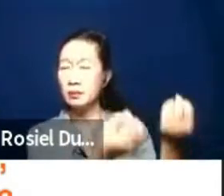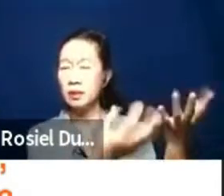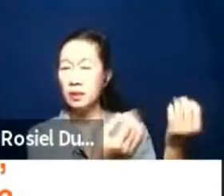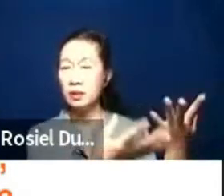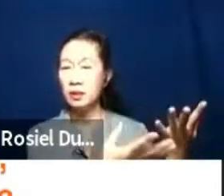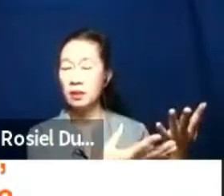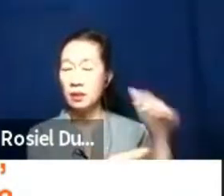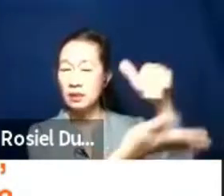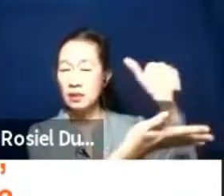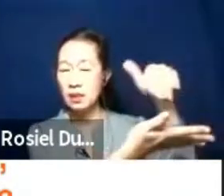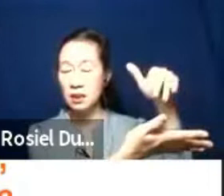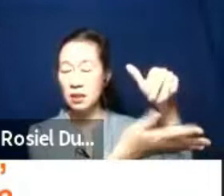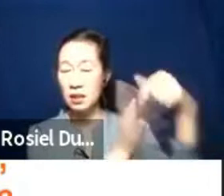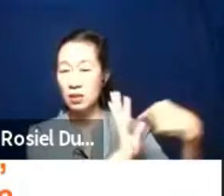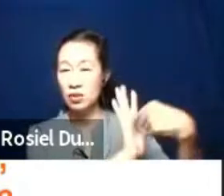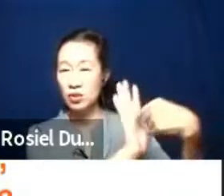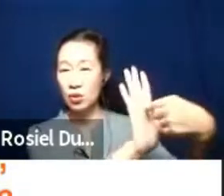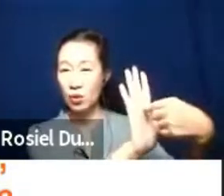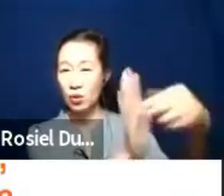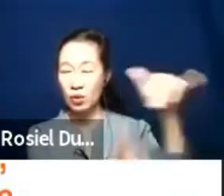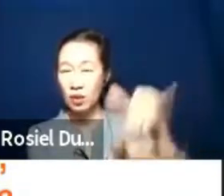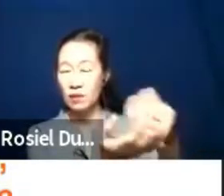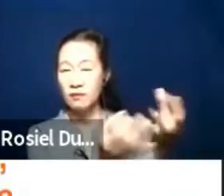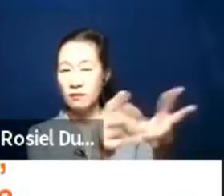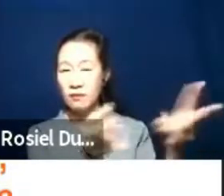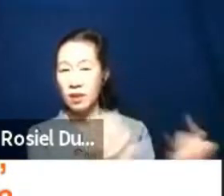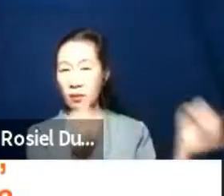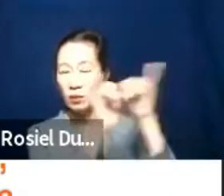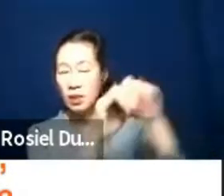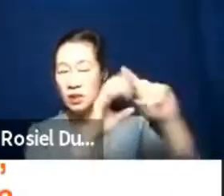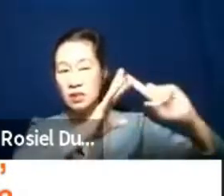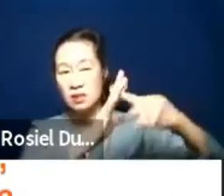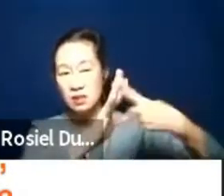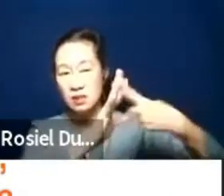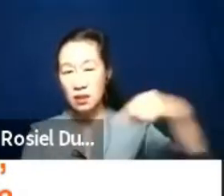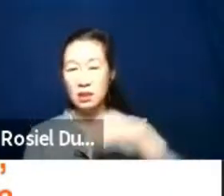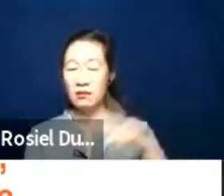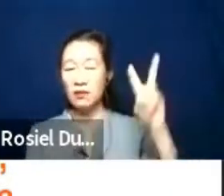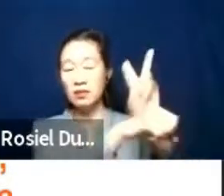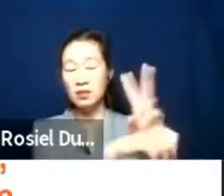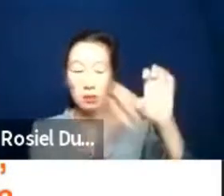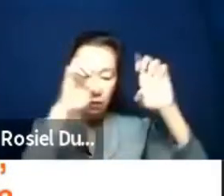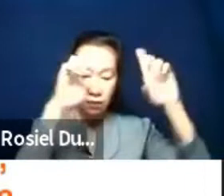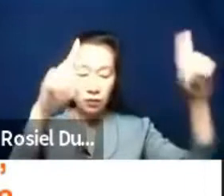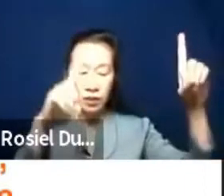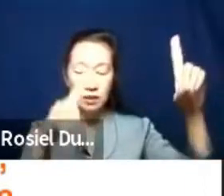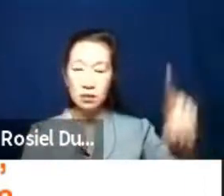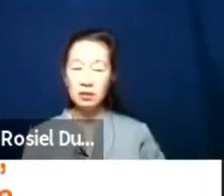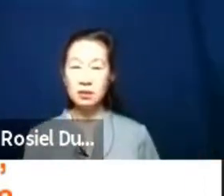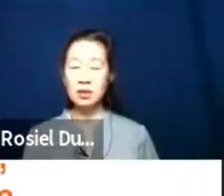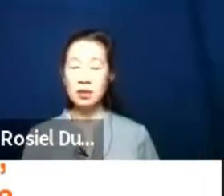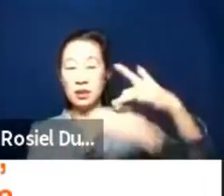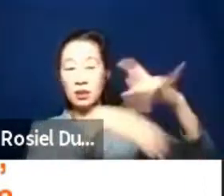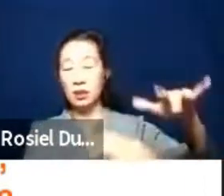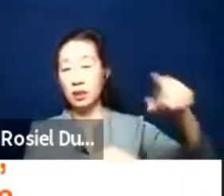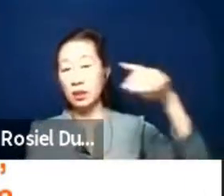pong studies ang nagpapakita na importante na simulan natin ang vocational education at an early